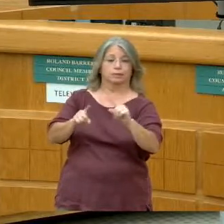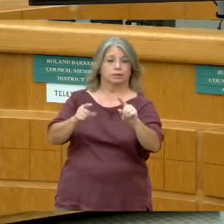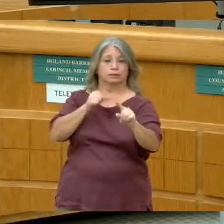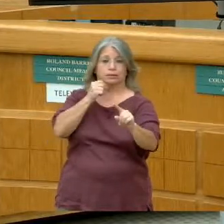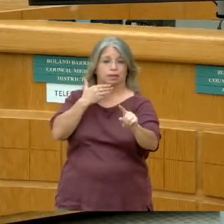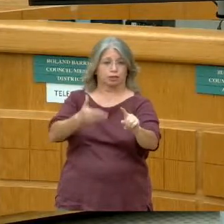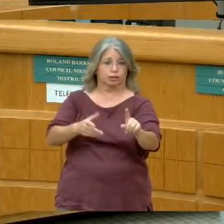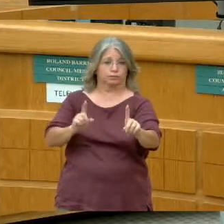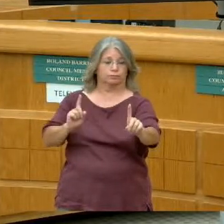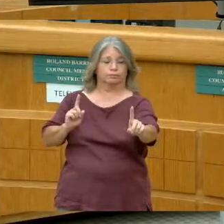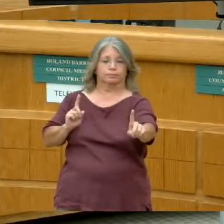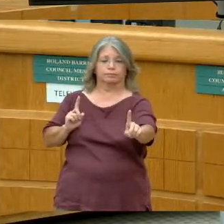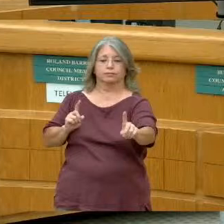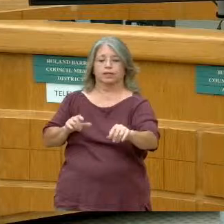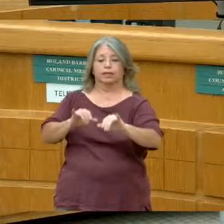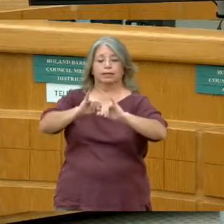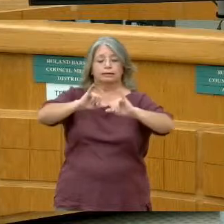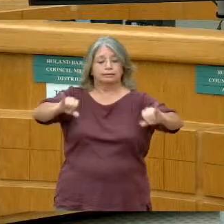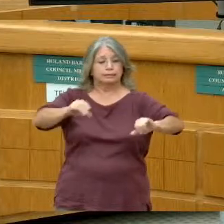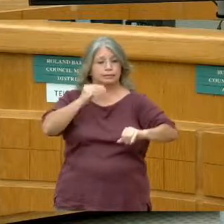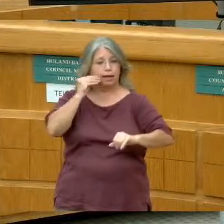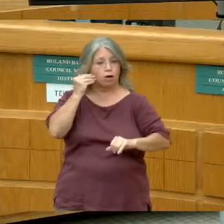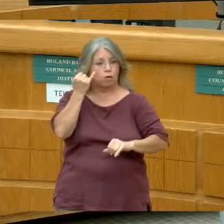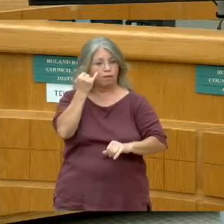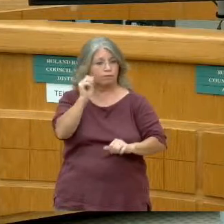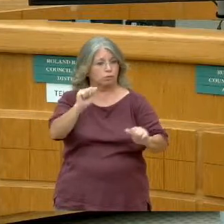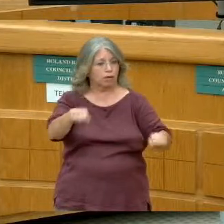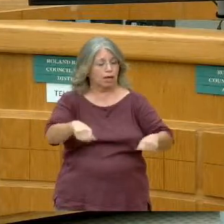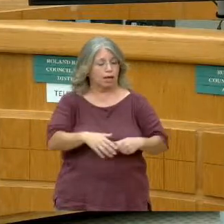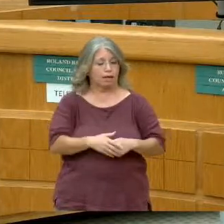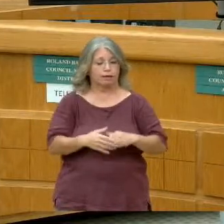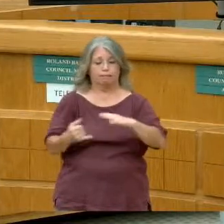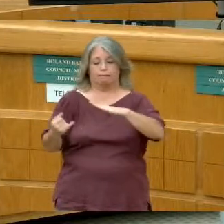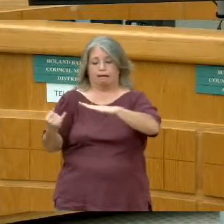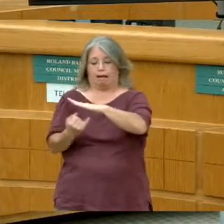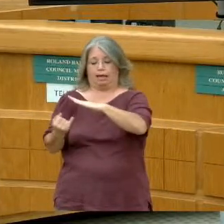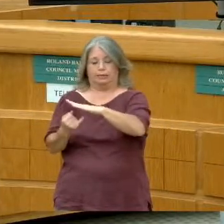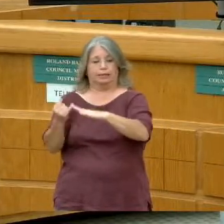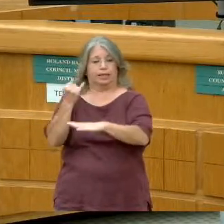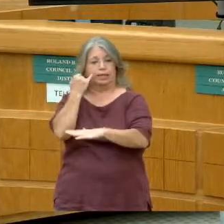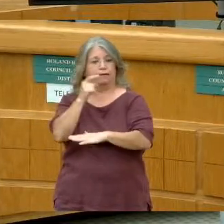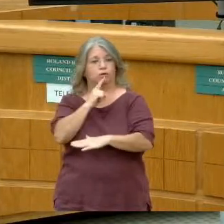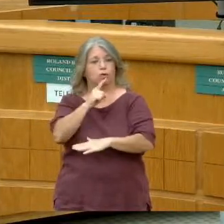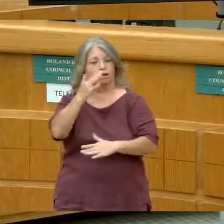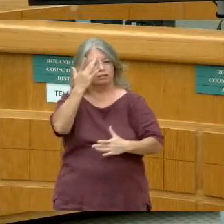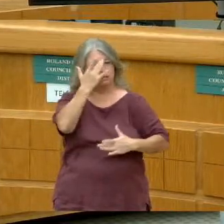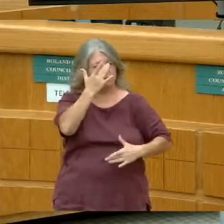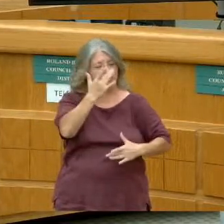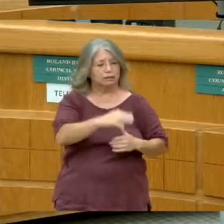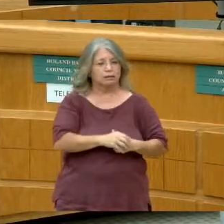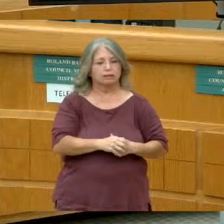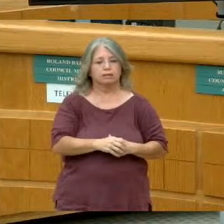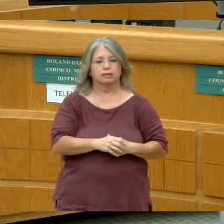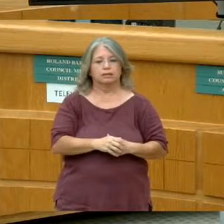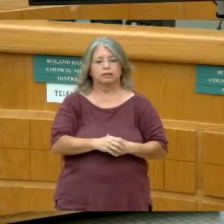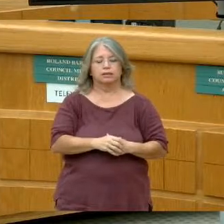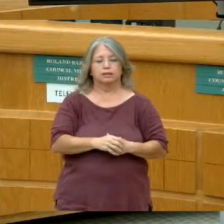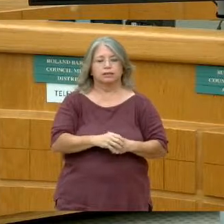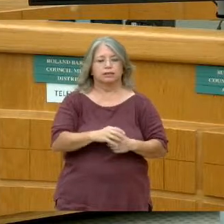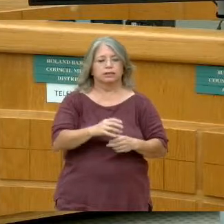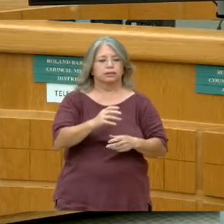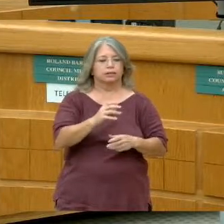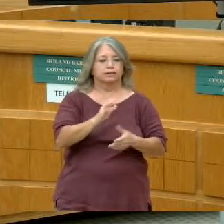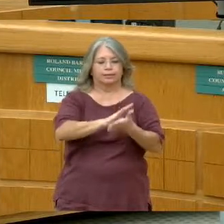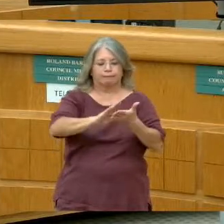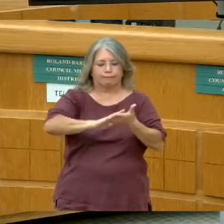continuum. Stay at home if you can, self-isolate if you're sick. Practice proper hygiene, wash your hands